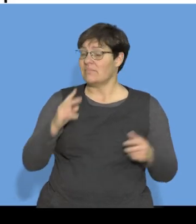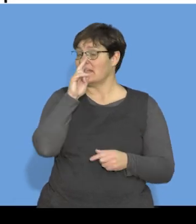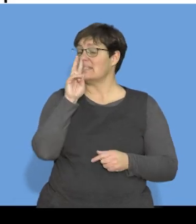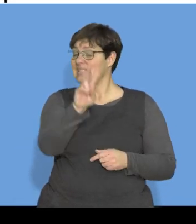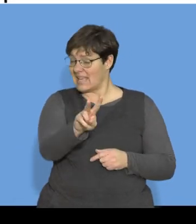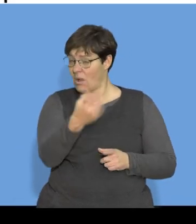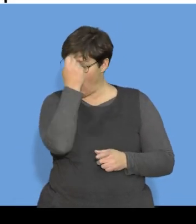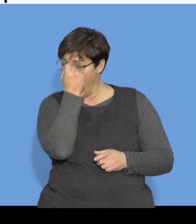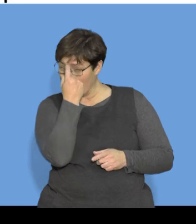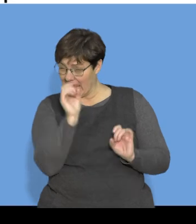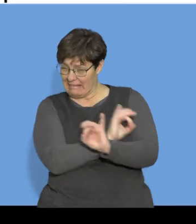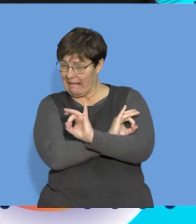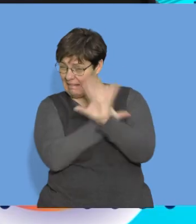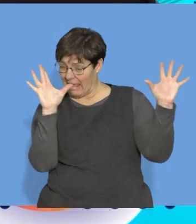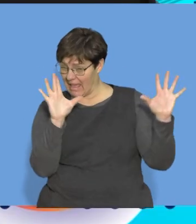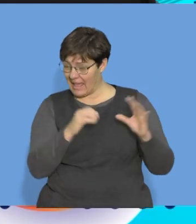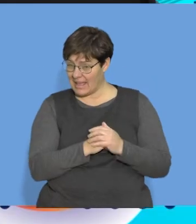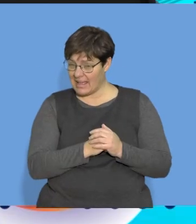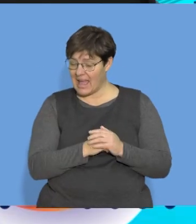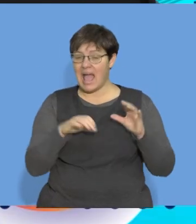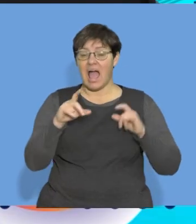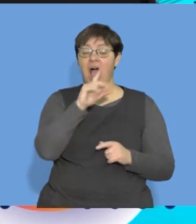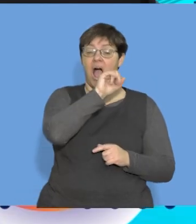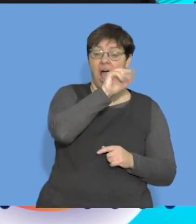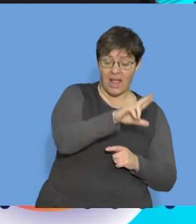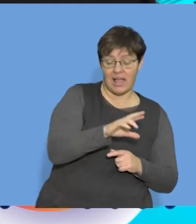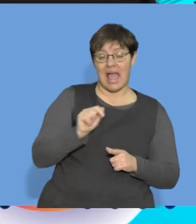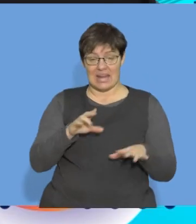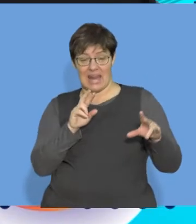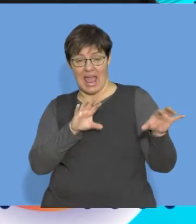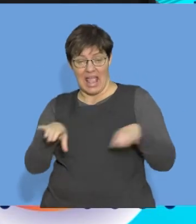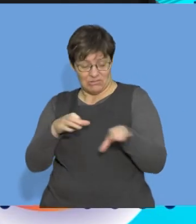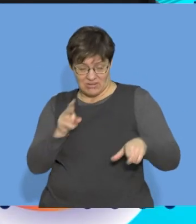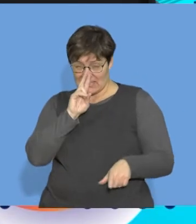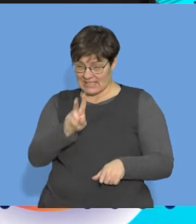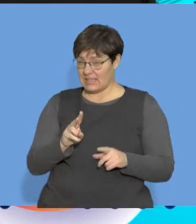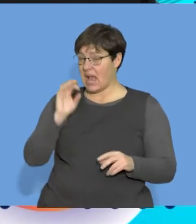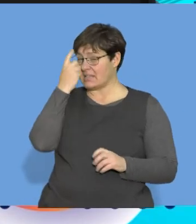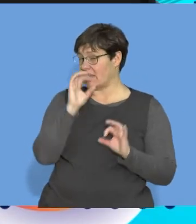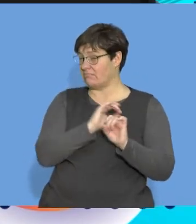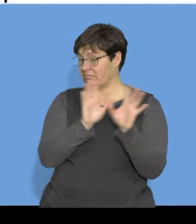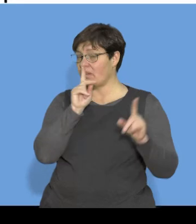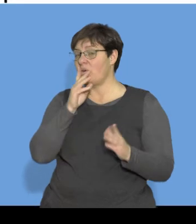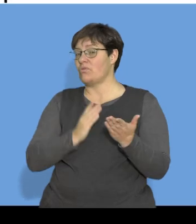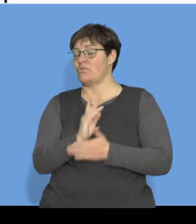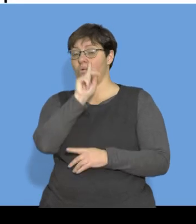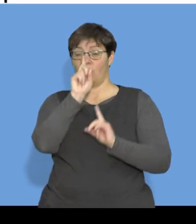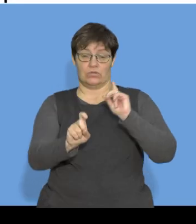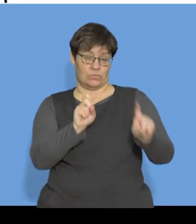Now let's see if you understood the reflex action and the reflex arc by answering the following questions.